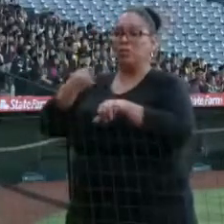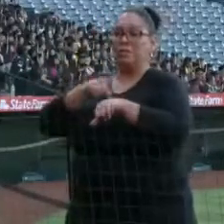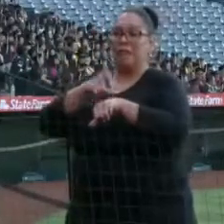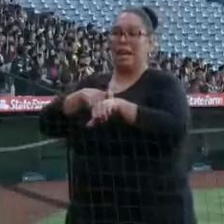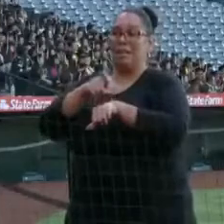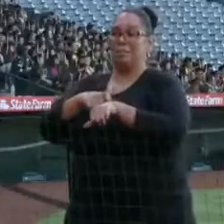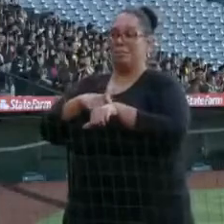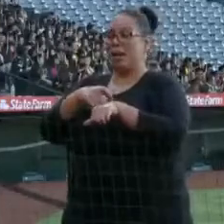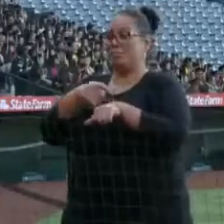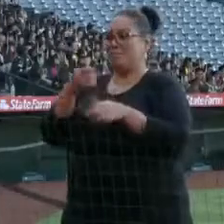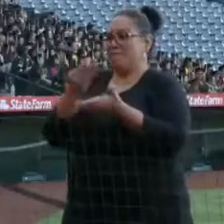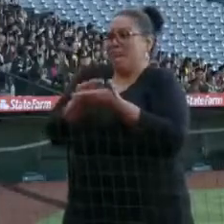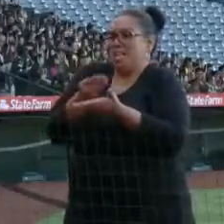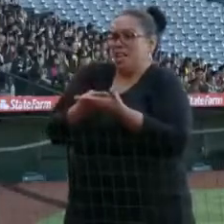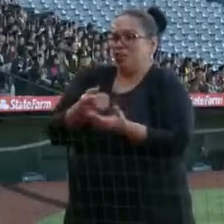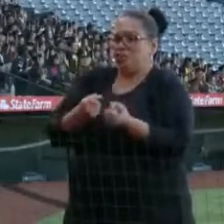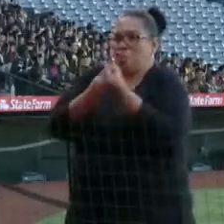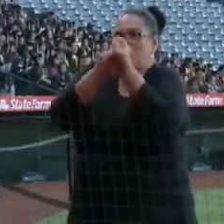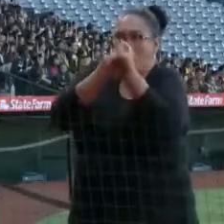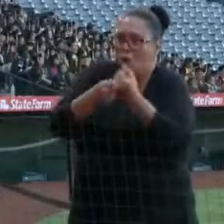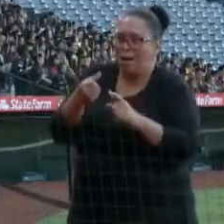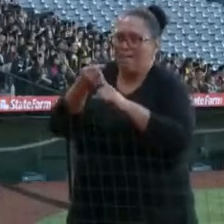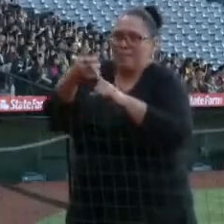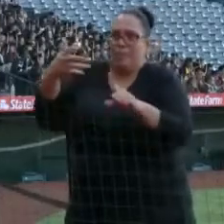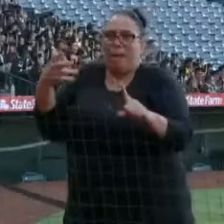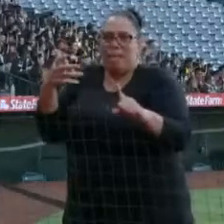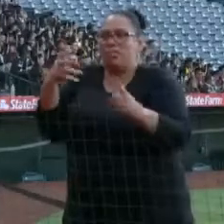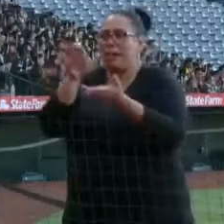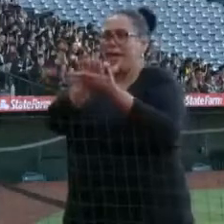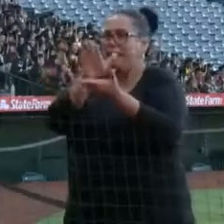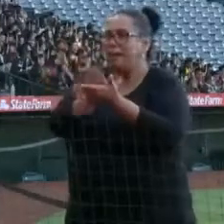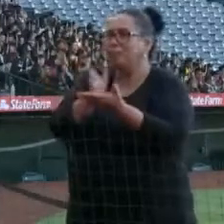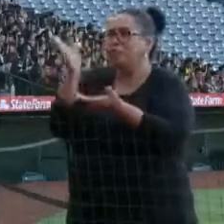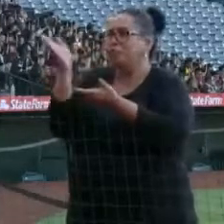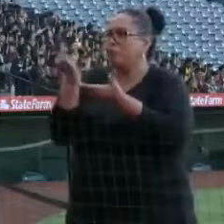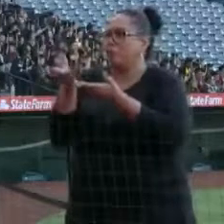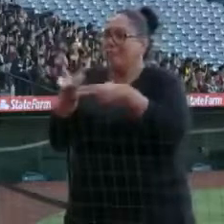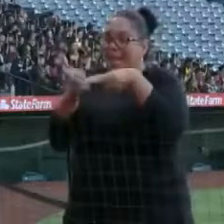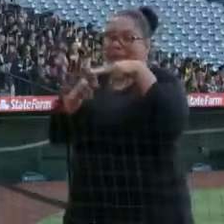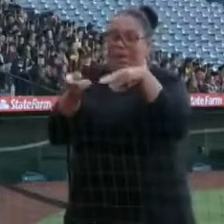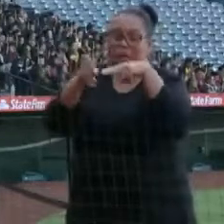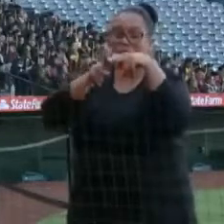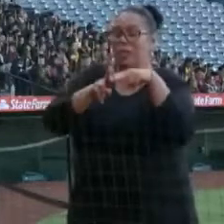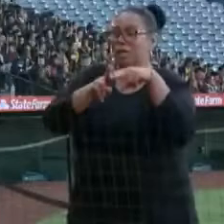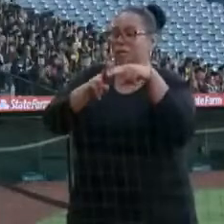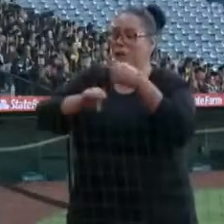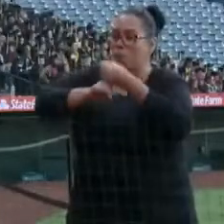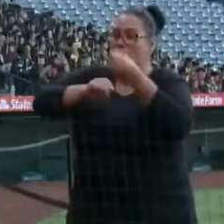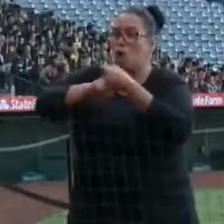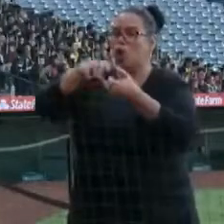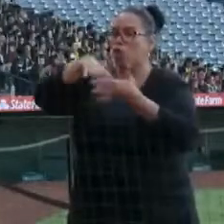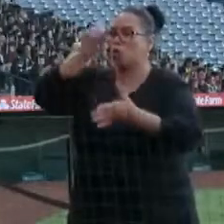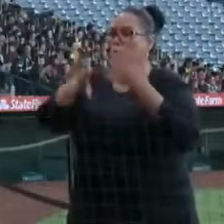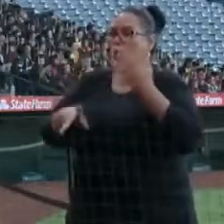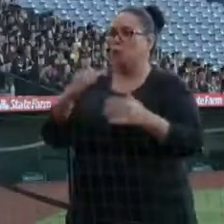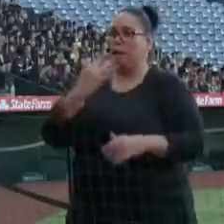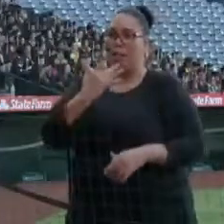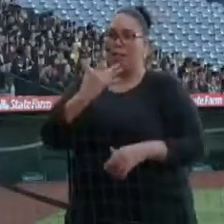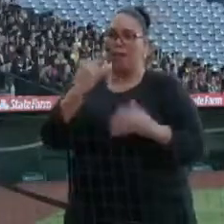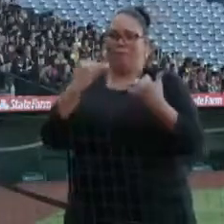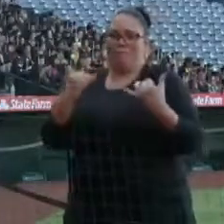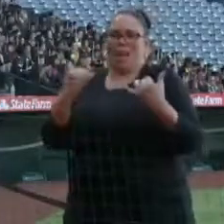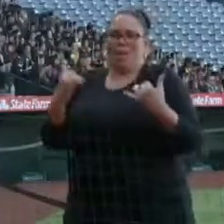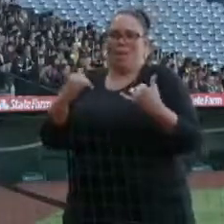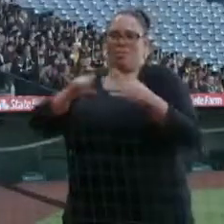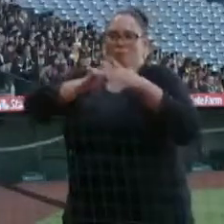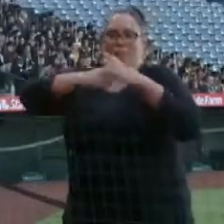support, opportunities, expansion of academic services, and increased support of students of color. And I know that this is just the beginning for Cal